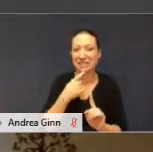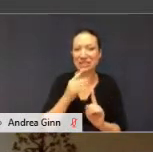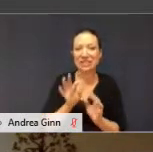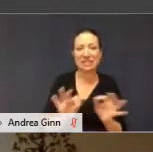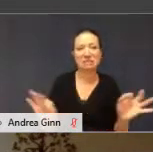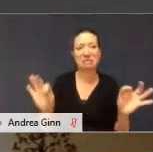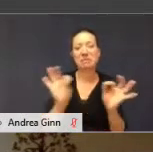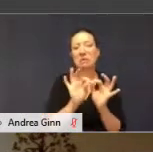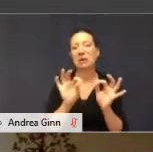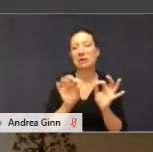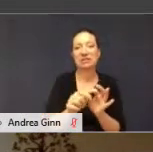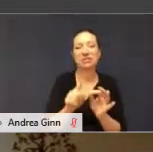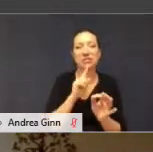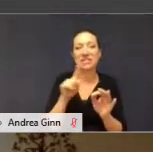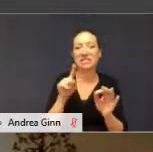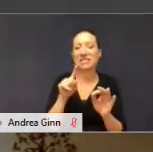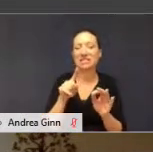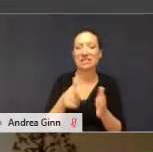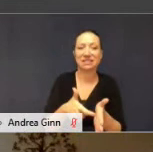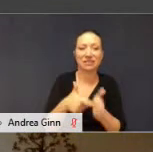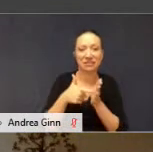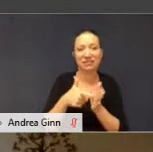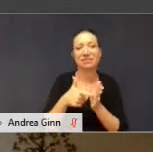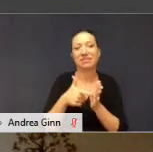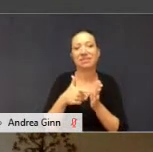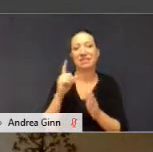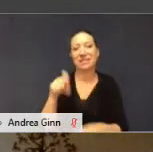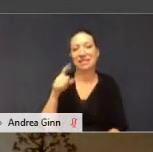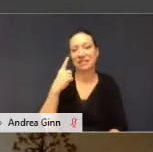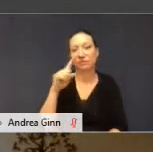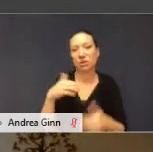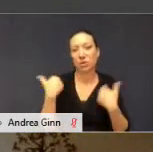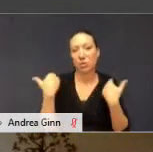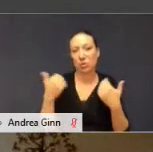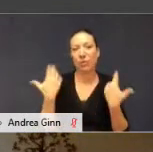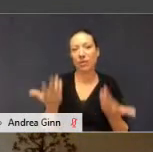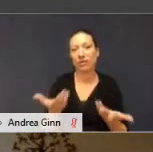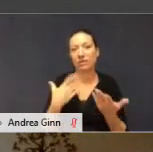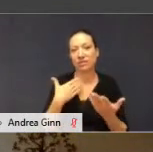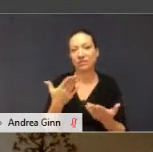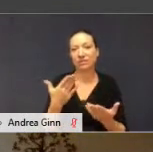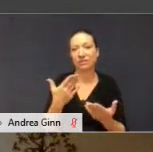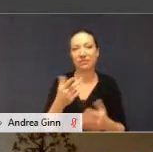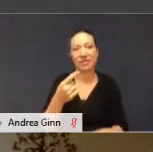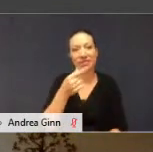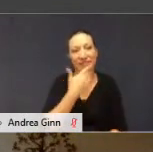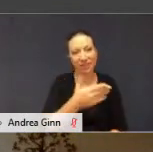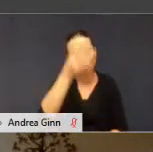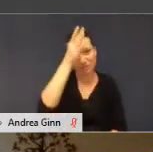needs of young New Mexicans. Mr. Chairman, thank you. That concludes my question.